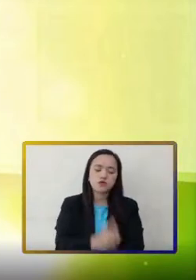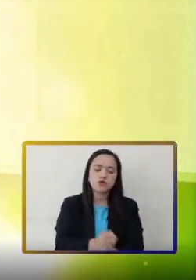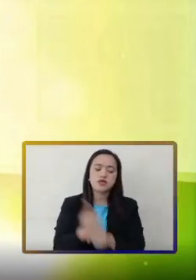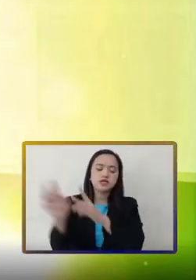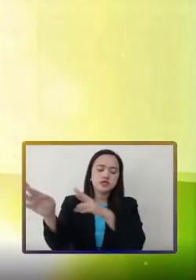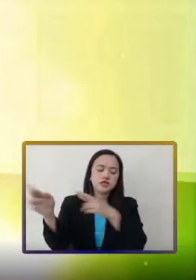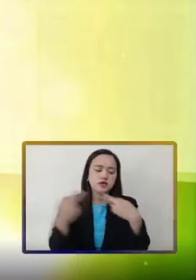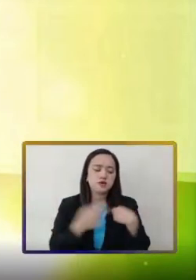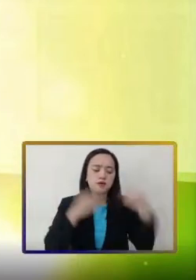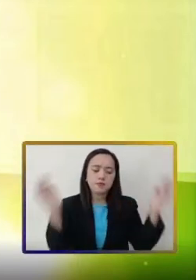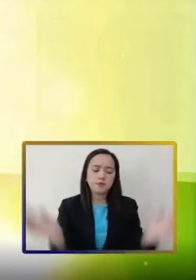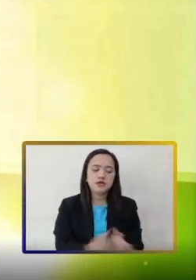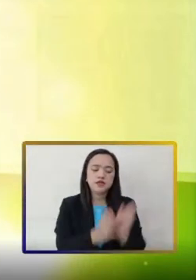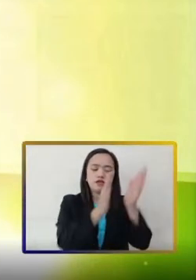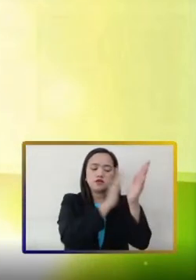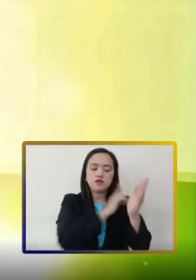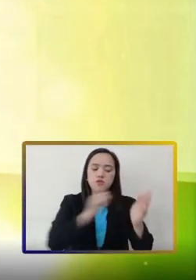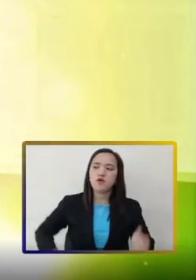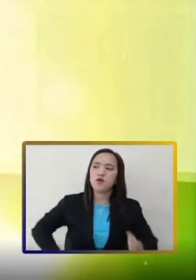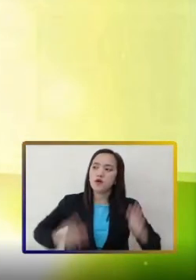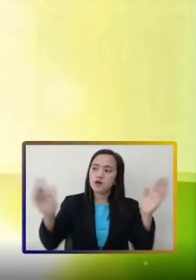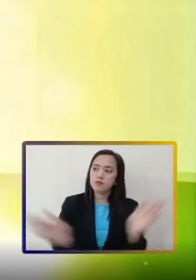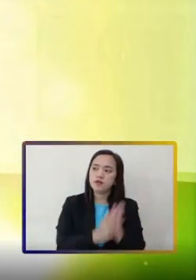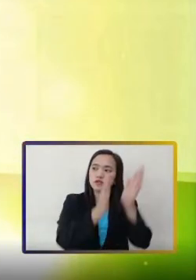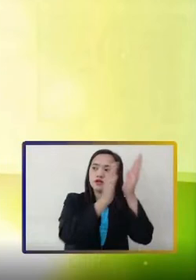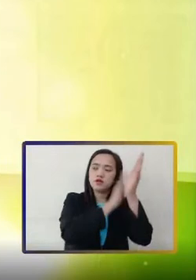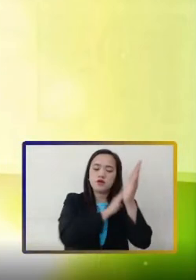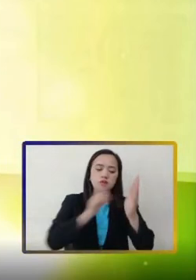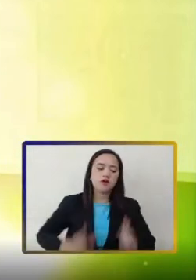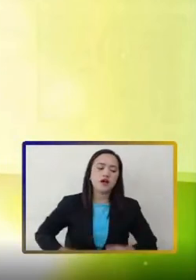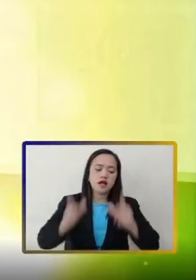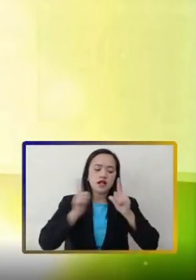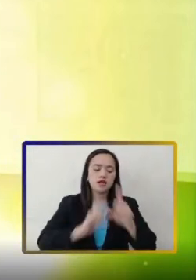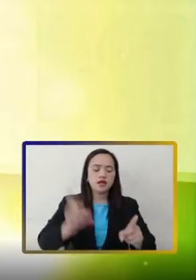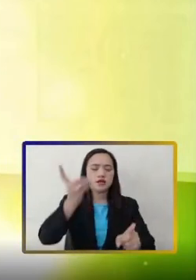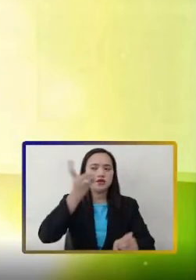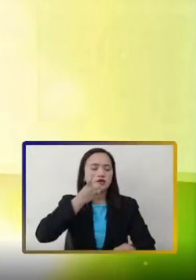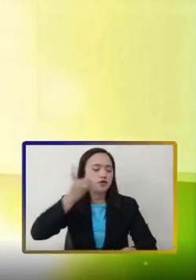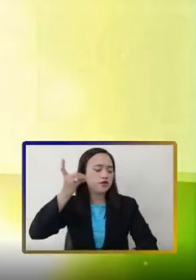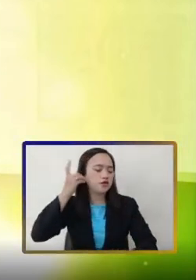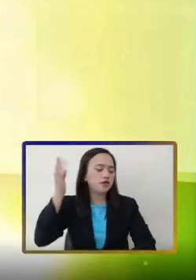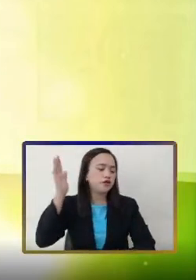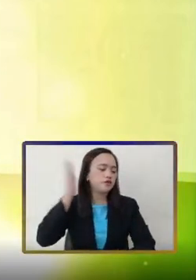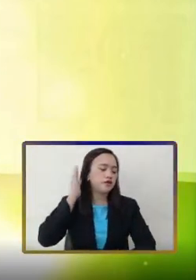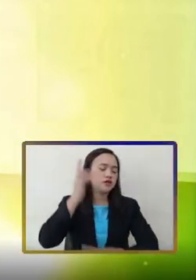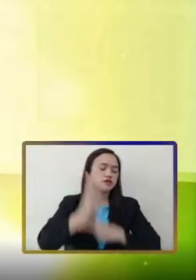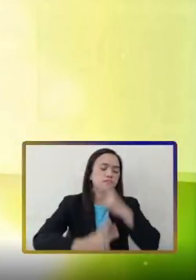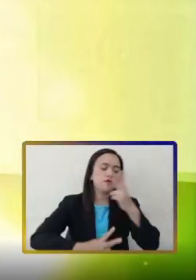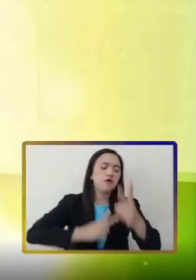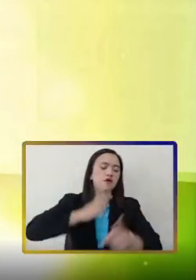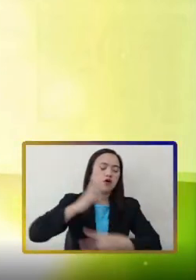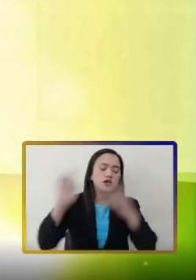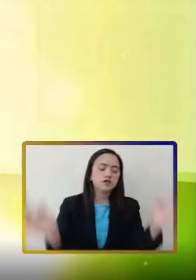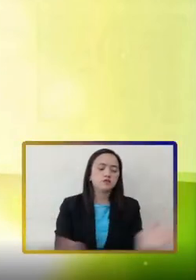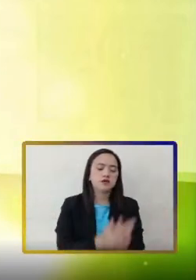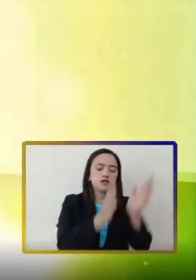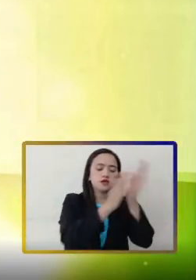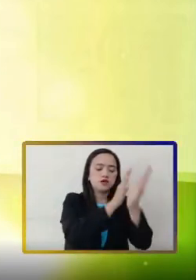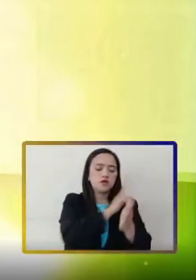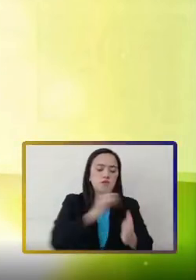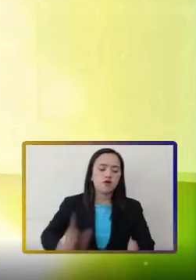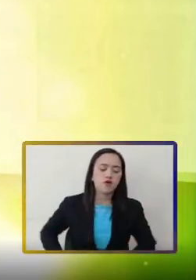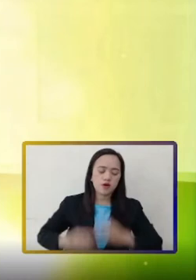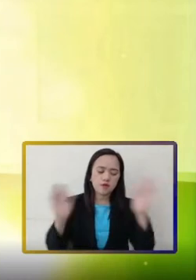pardon received. Praise the Lord, praise the Lord, let the earth hear His voice. Praise